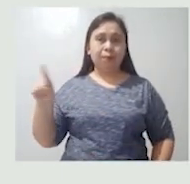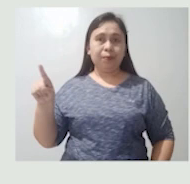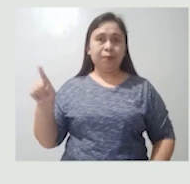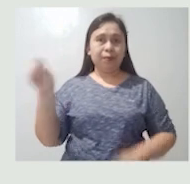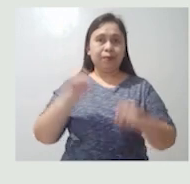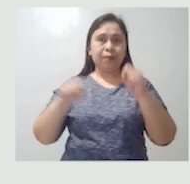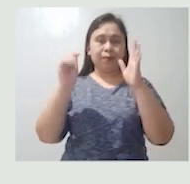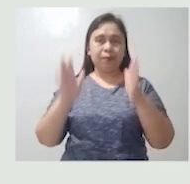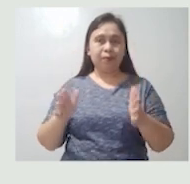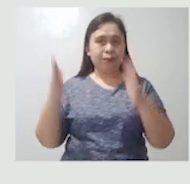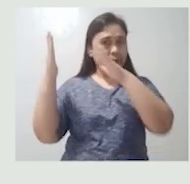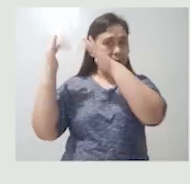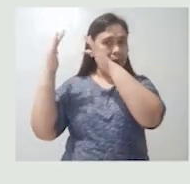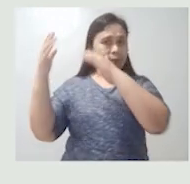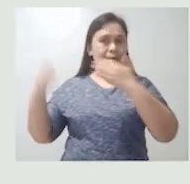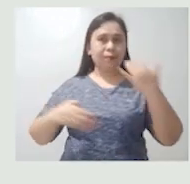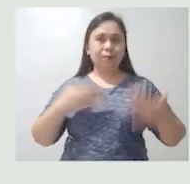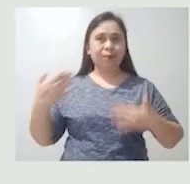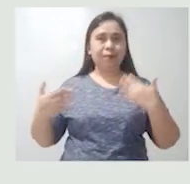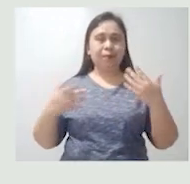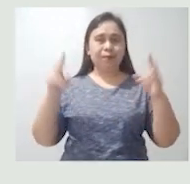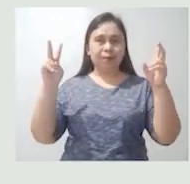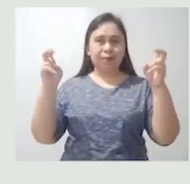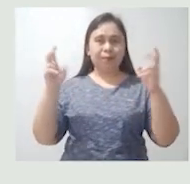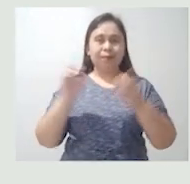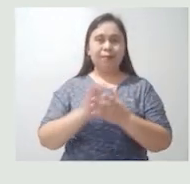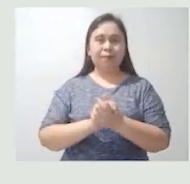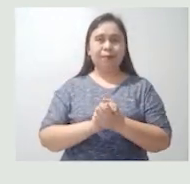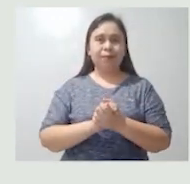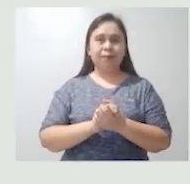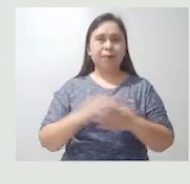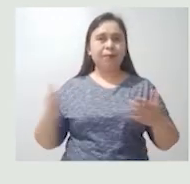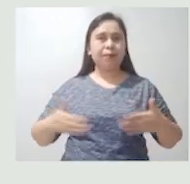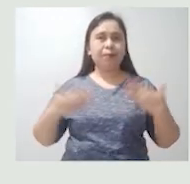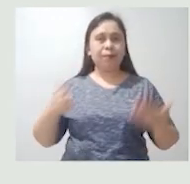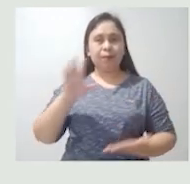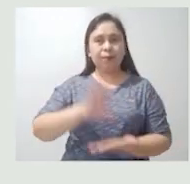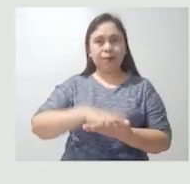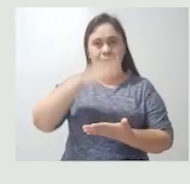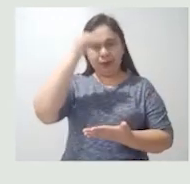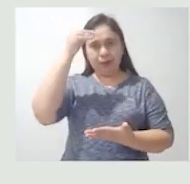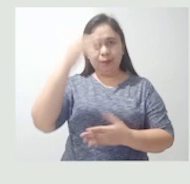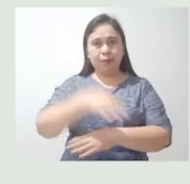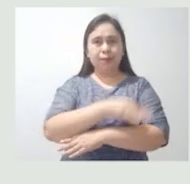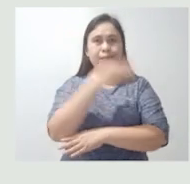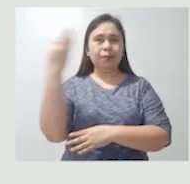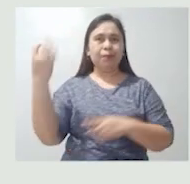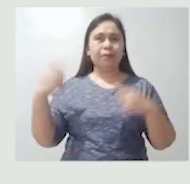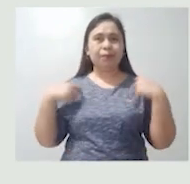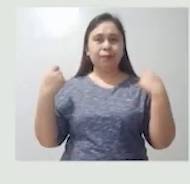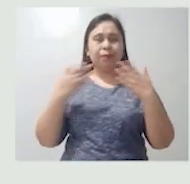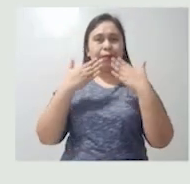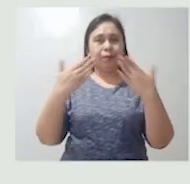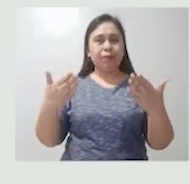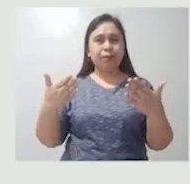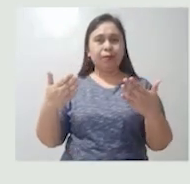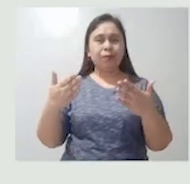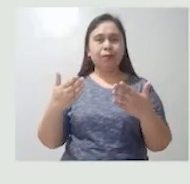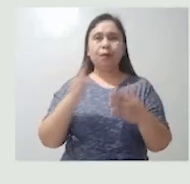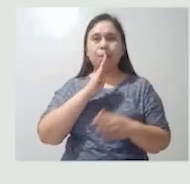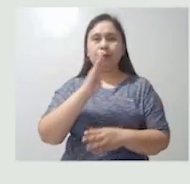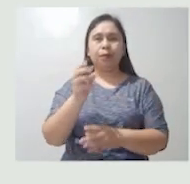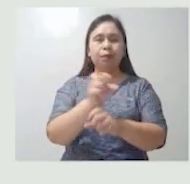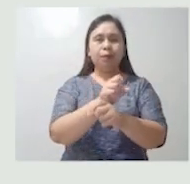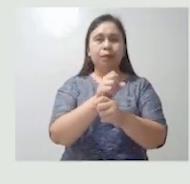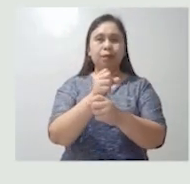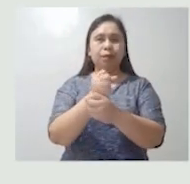I hope that you enjoyed our topic for today's episode. Happy learning, Fernandino Teens! Thank you and keep safe. See you